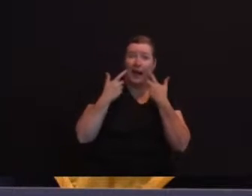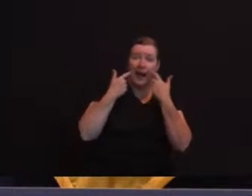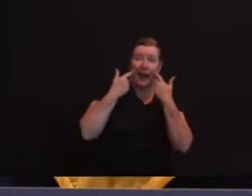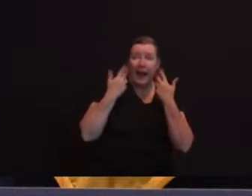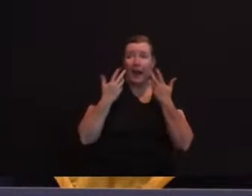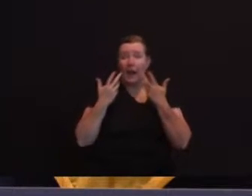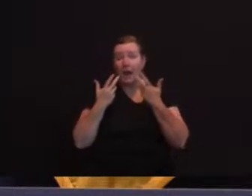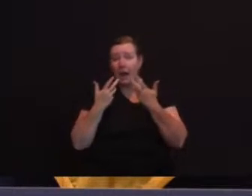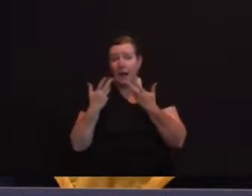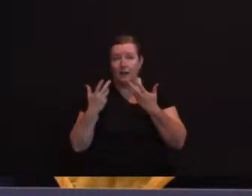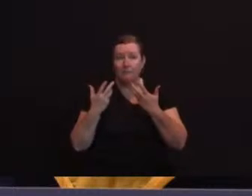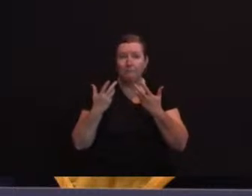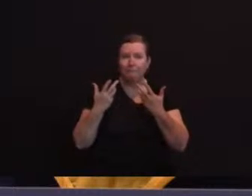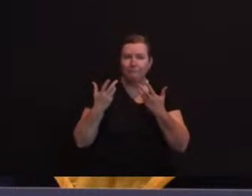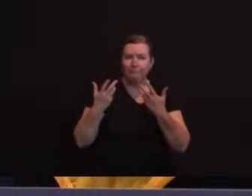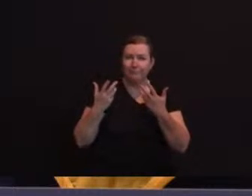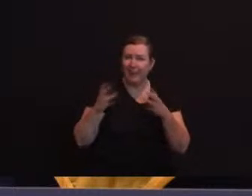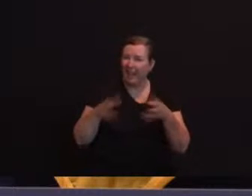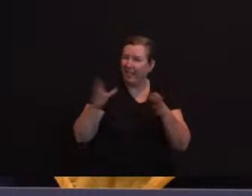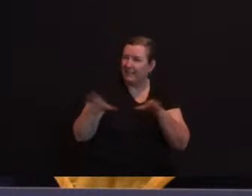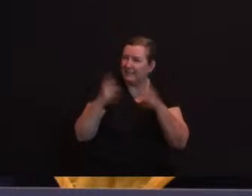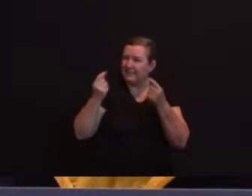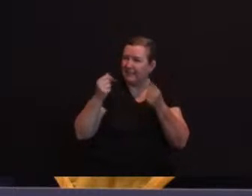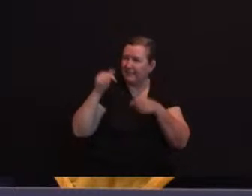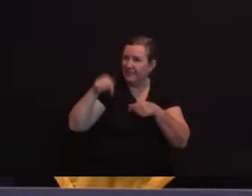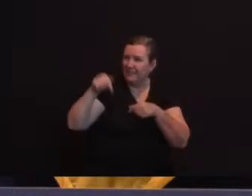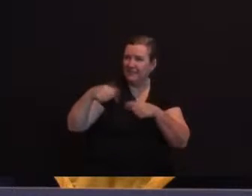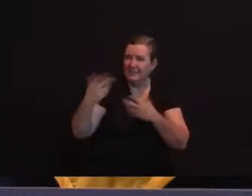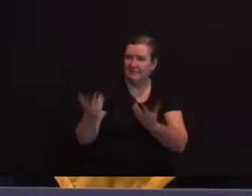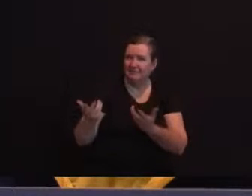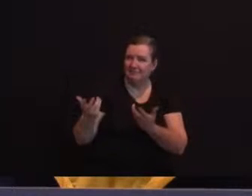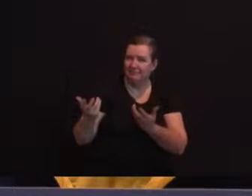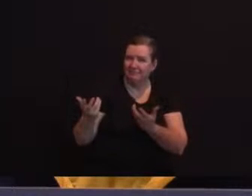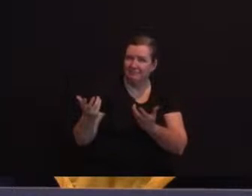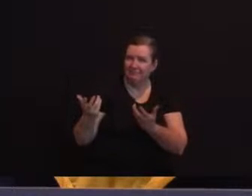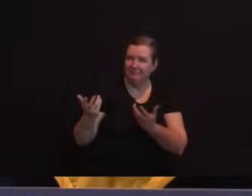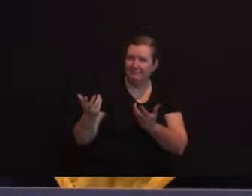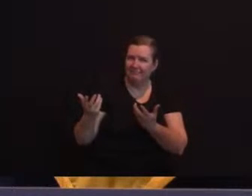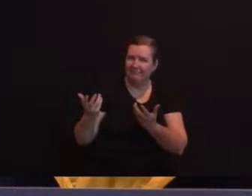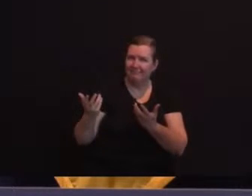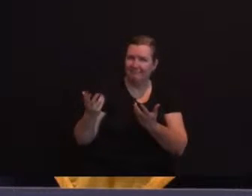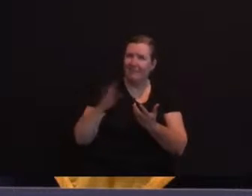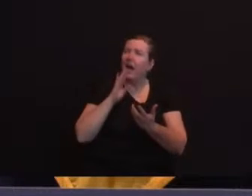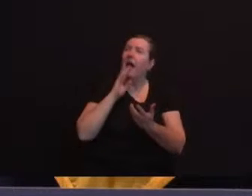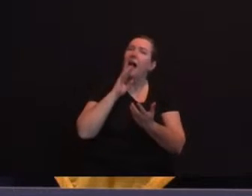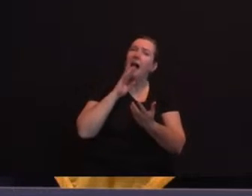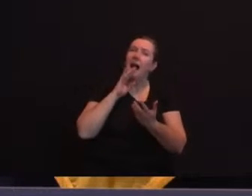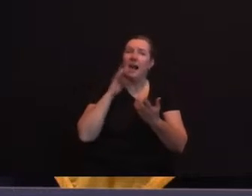of activity, a lot of outside, verbal, loud